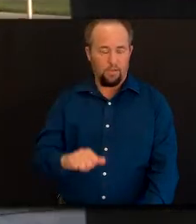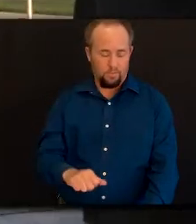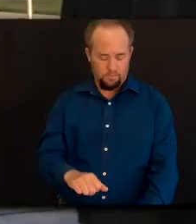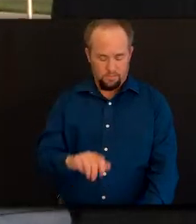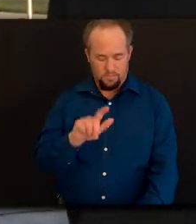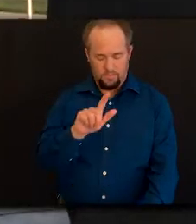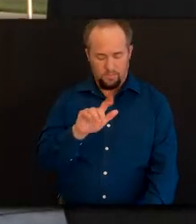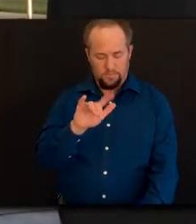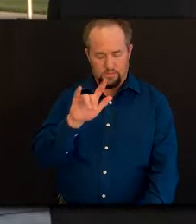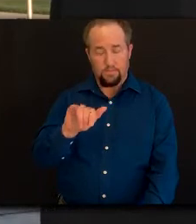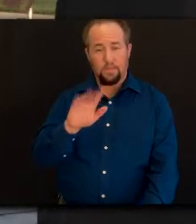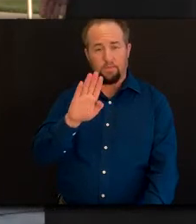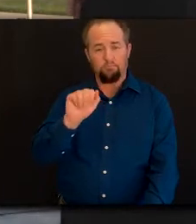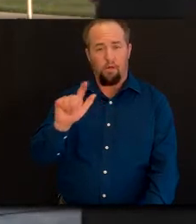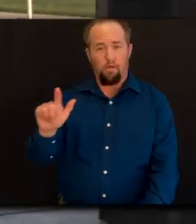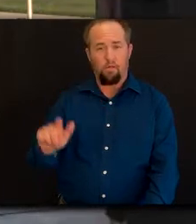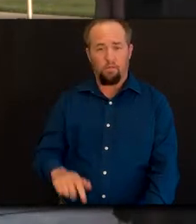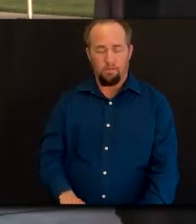Lily J. Ball.